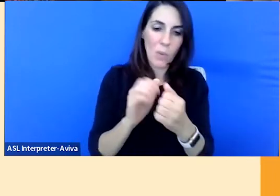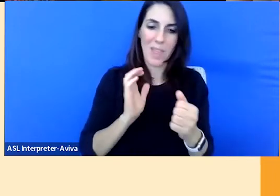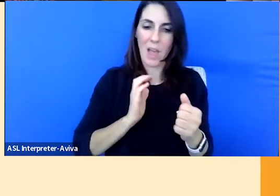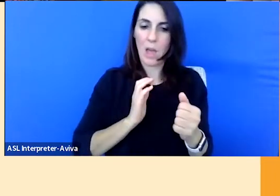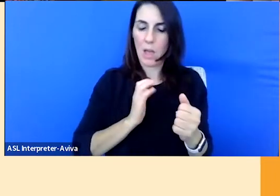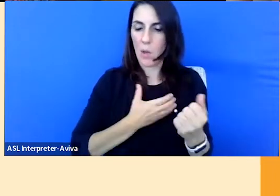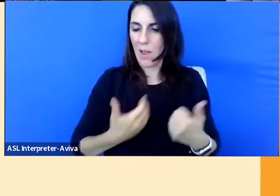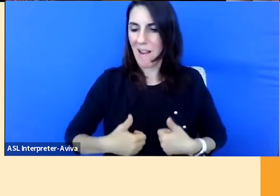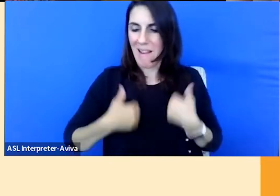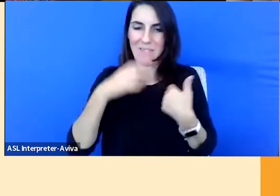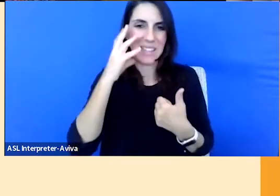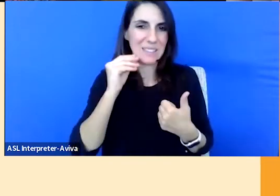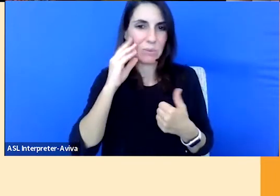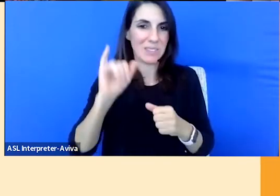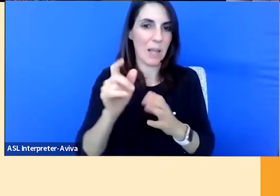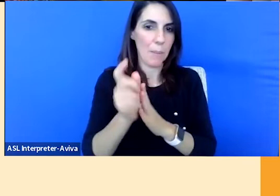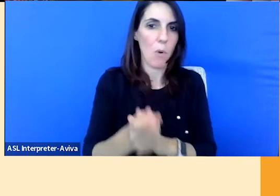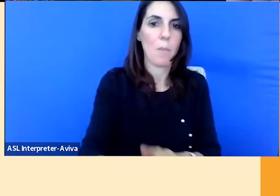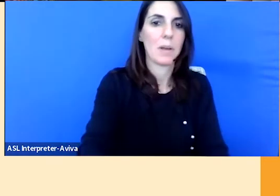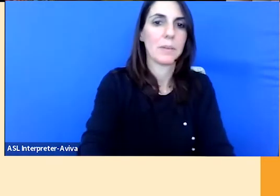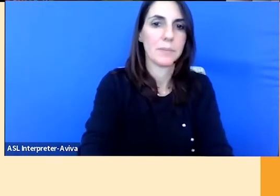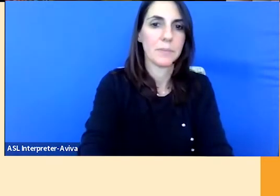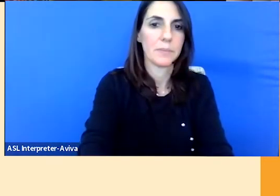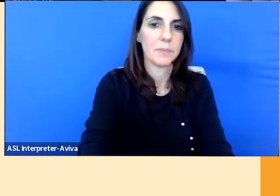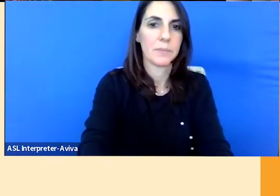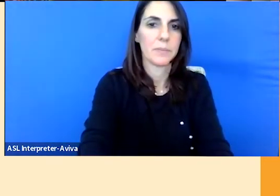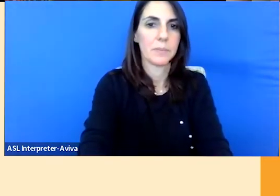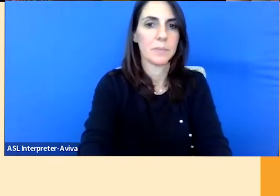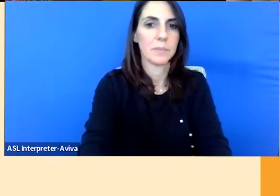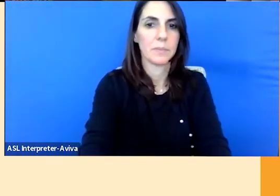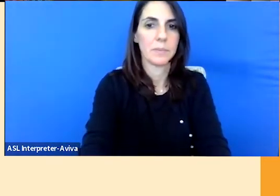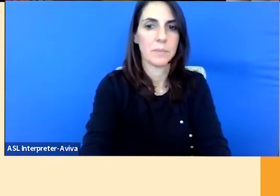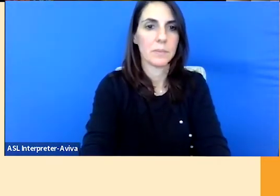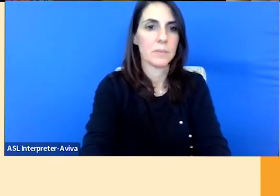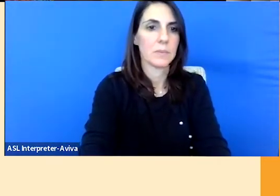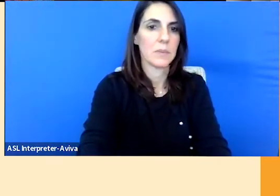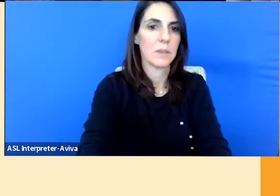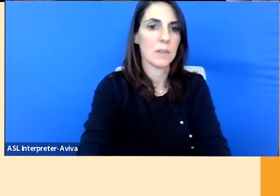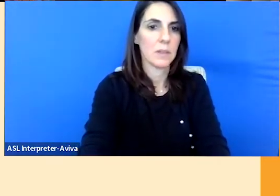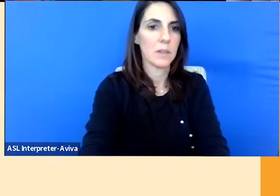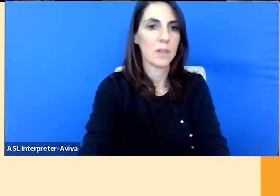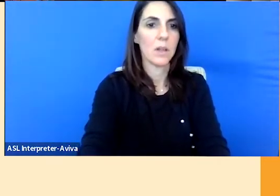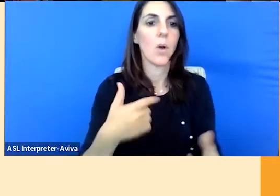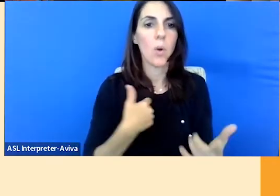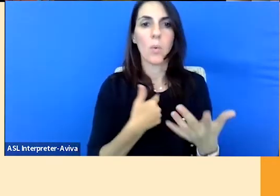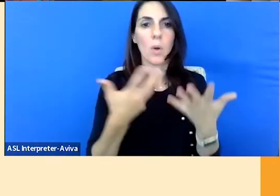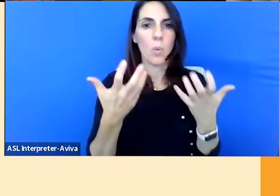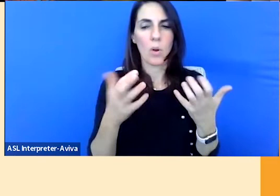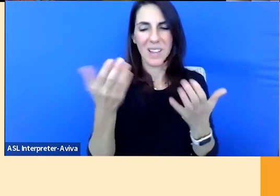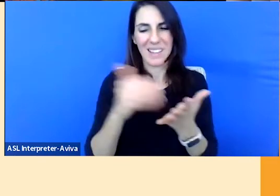in the moment. Let us engage once again in resetting our nervous systems.